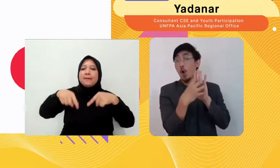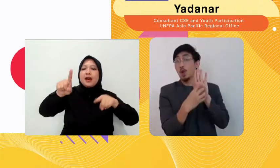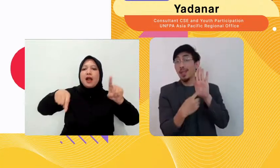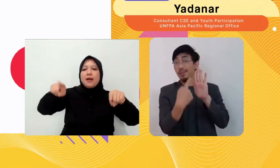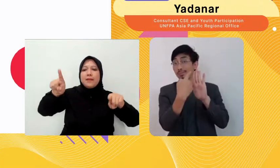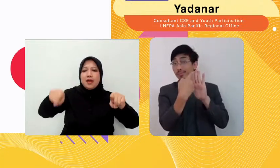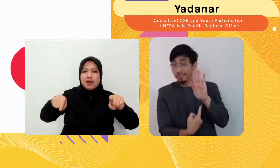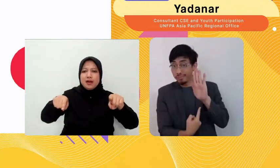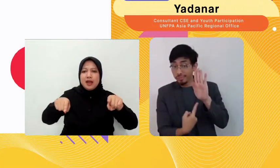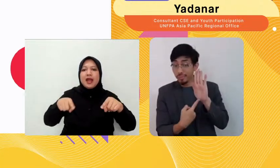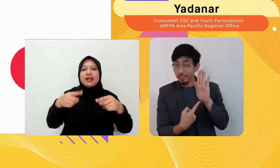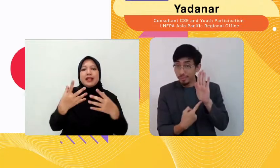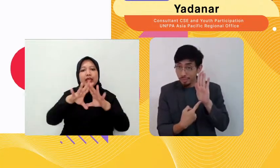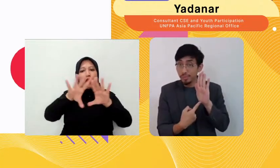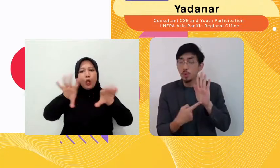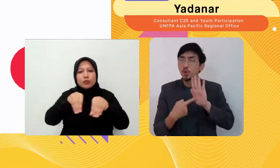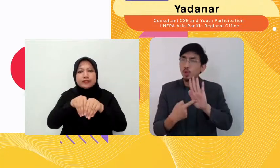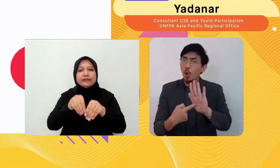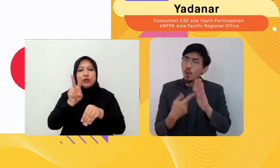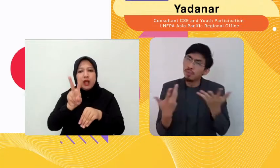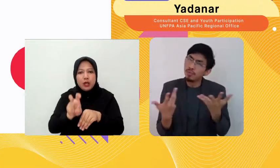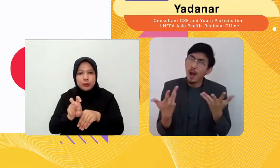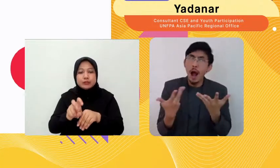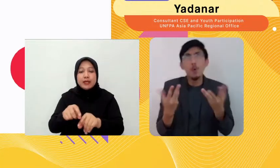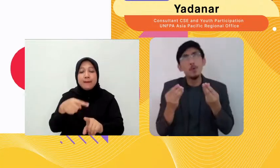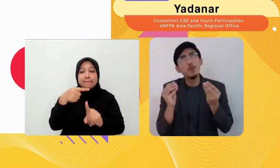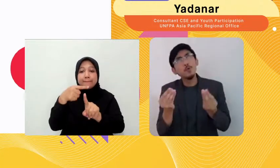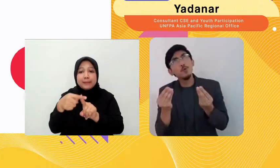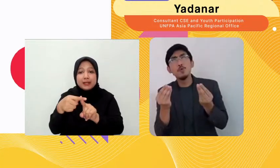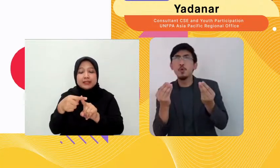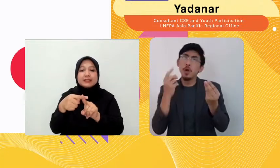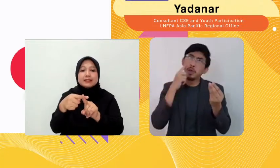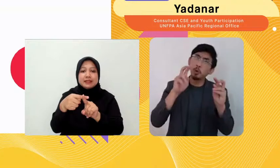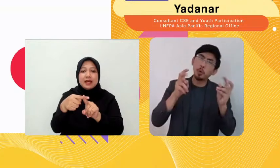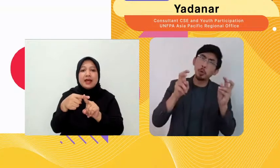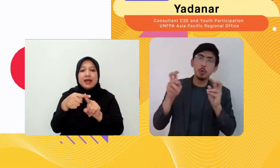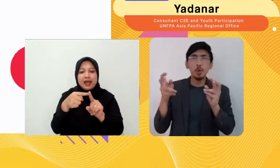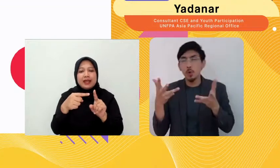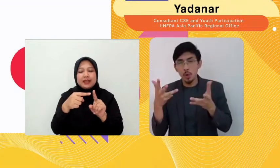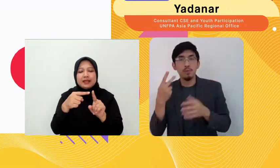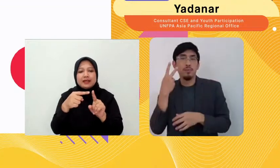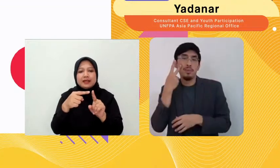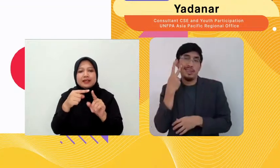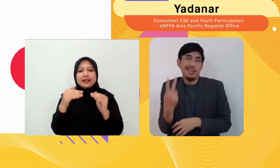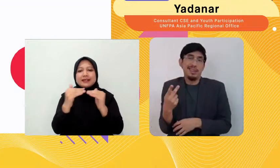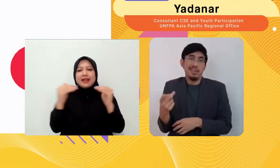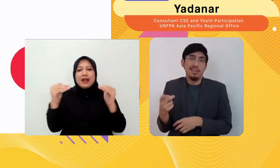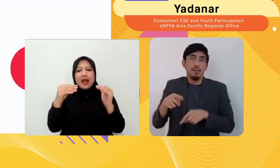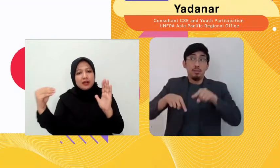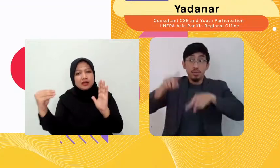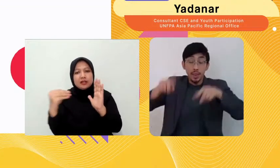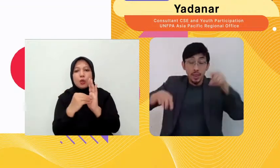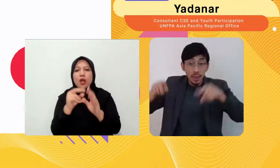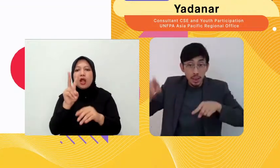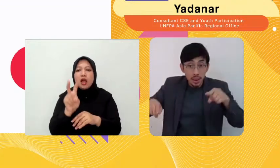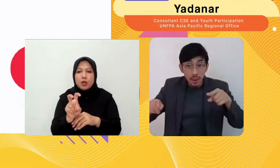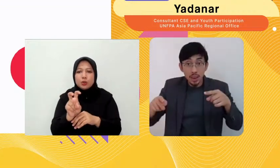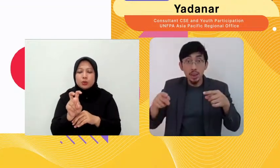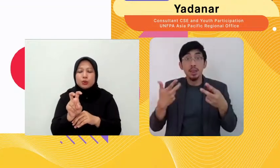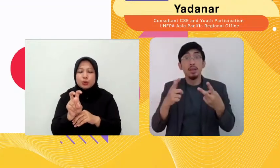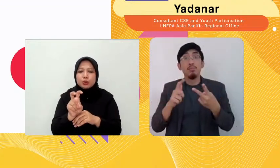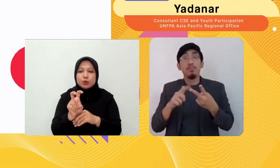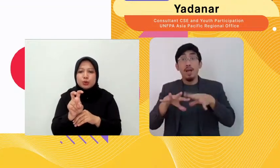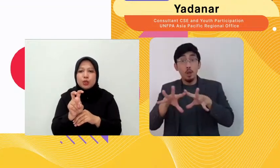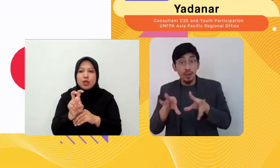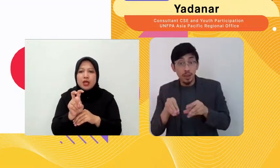also inclusive? That's also in the checklist to look at when we are